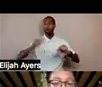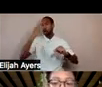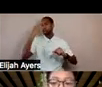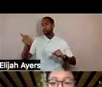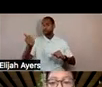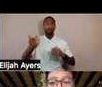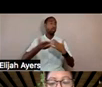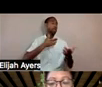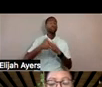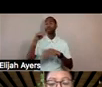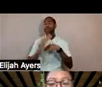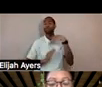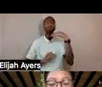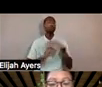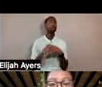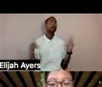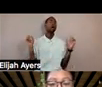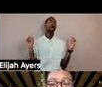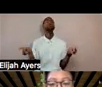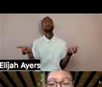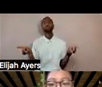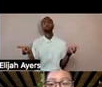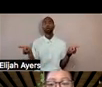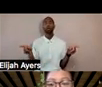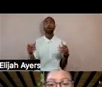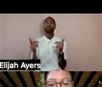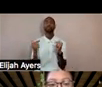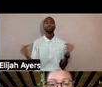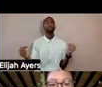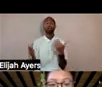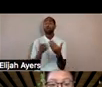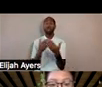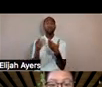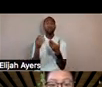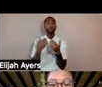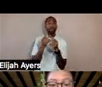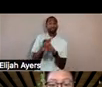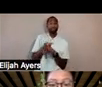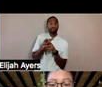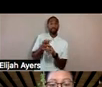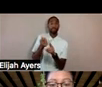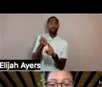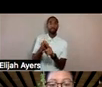get comfortable, whatever it is that you need to tend to your body.